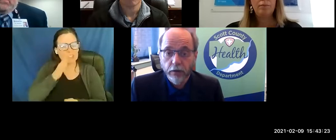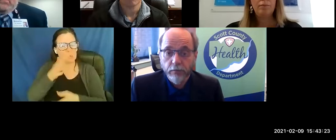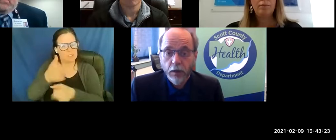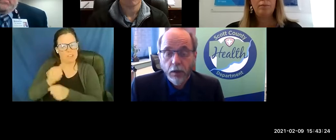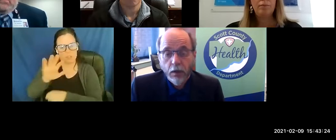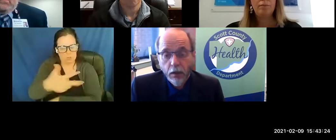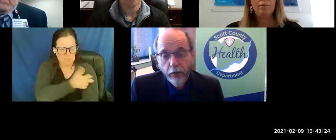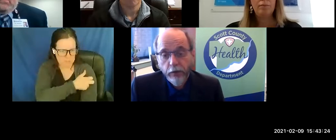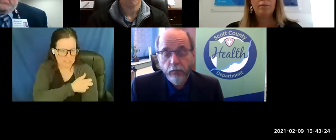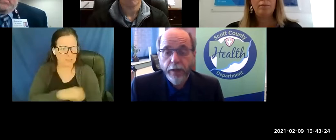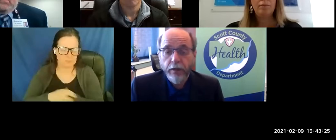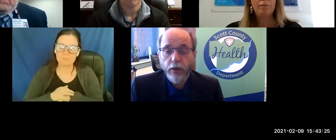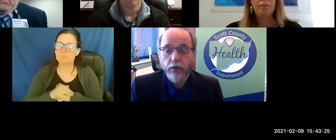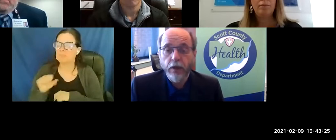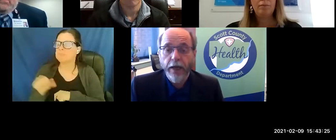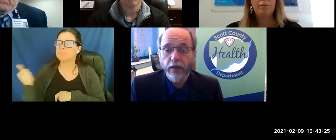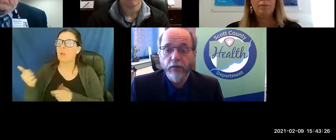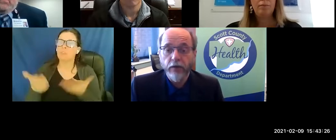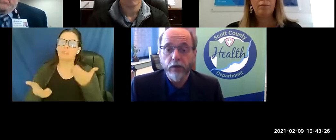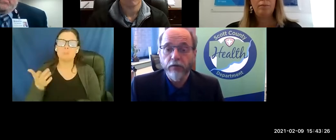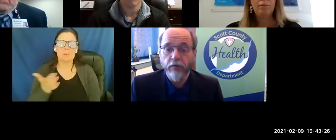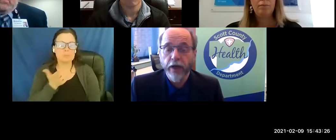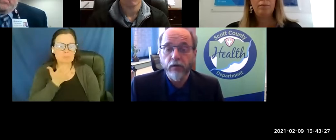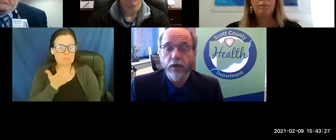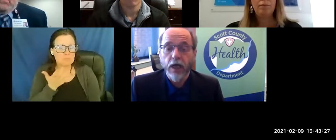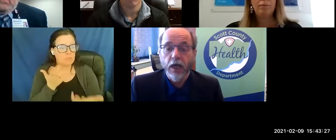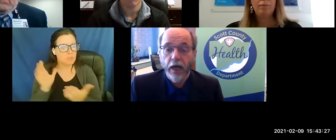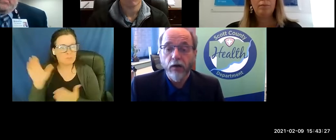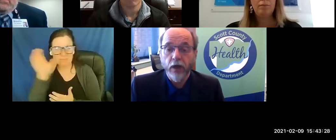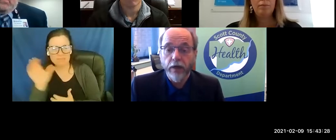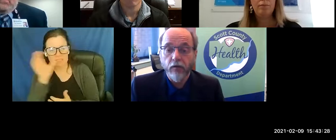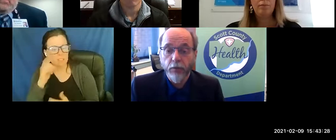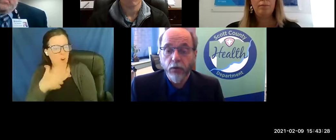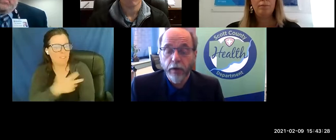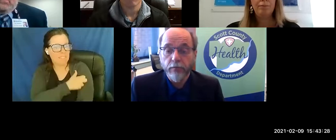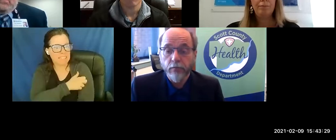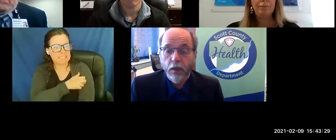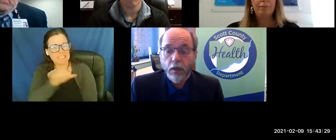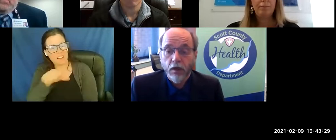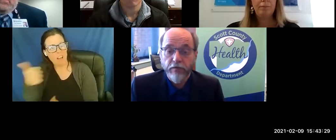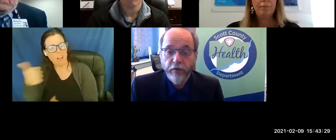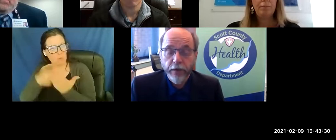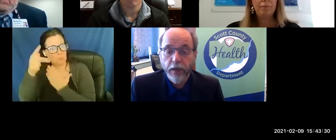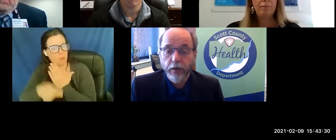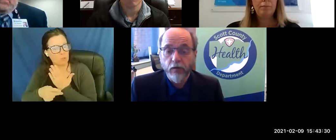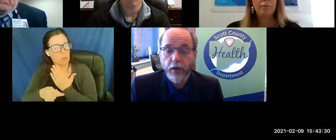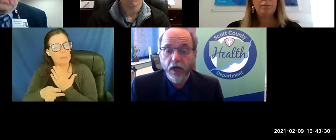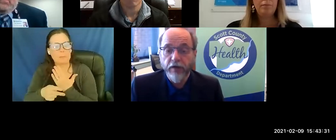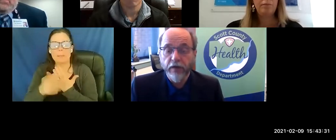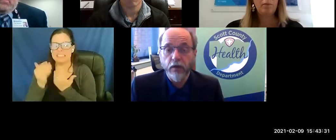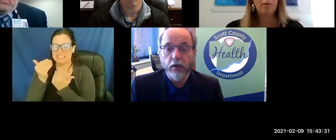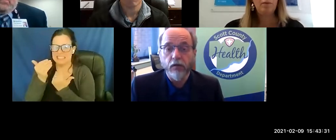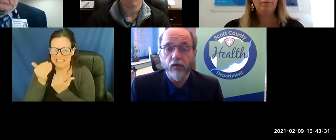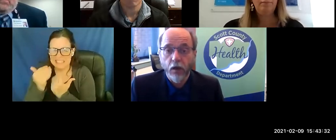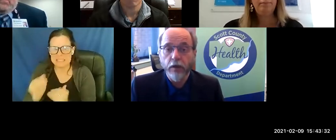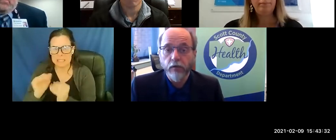immunization. Others may wish to actively search for vaccine outside this program. A very limited supply of